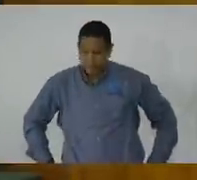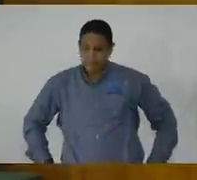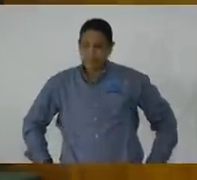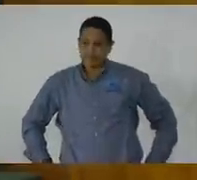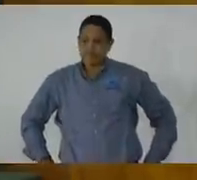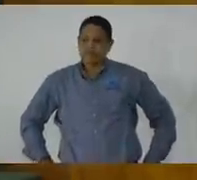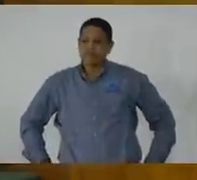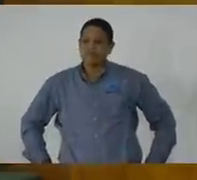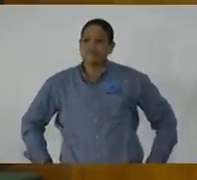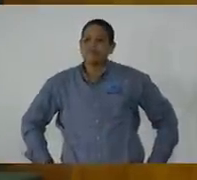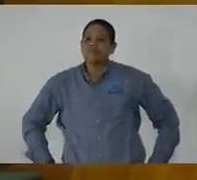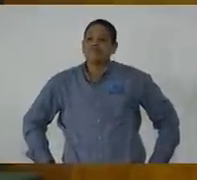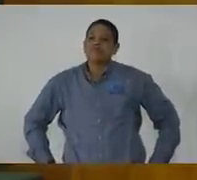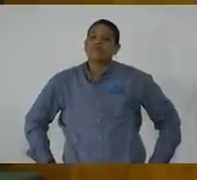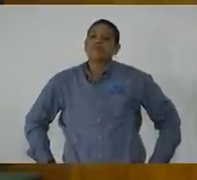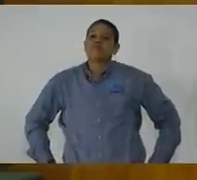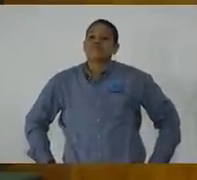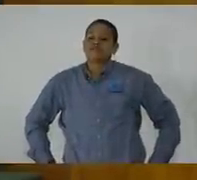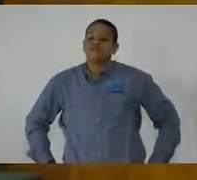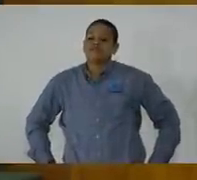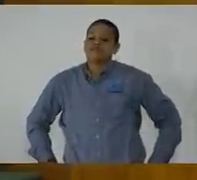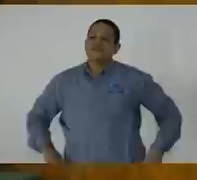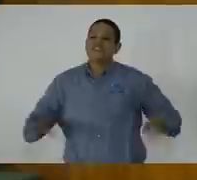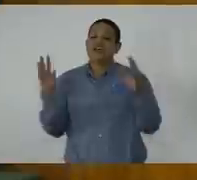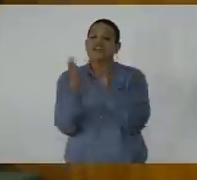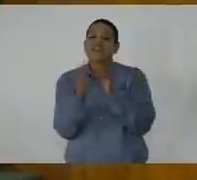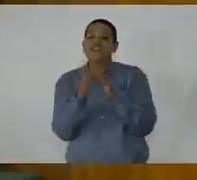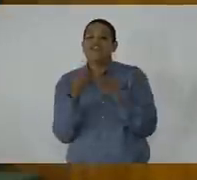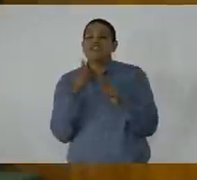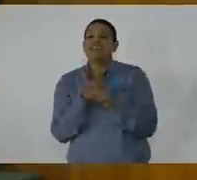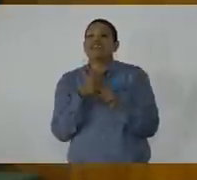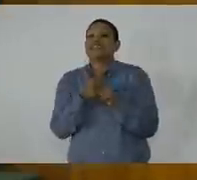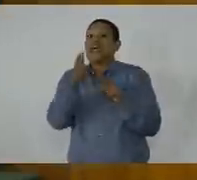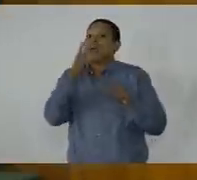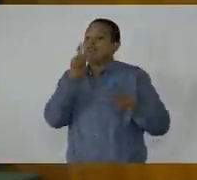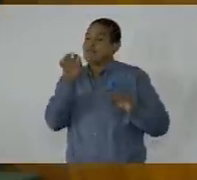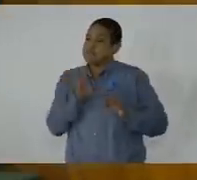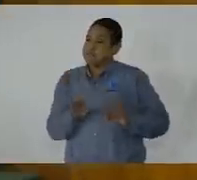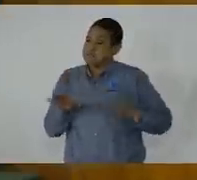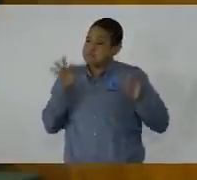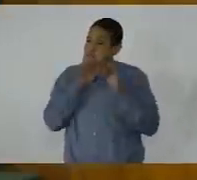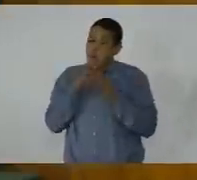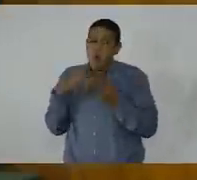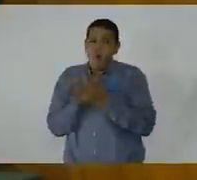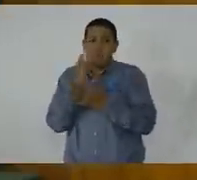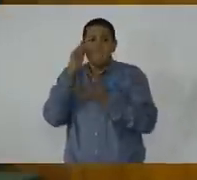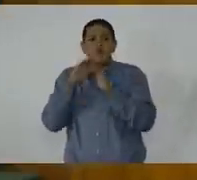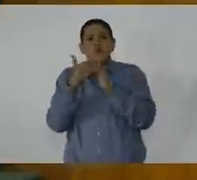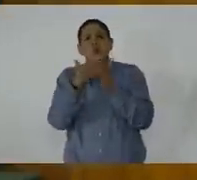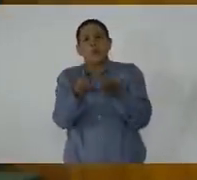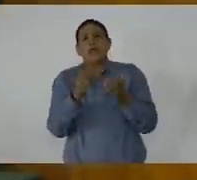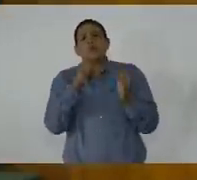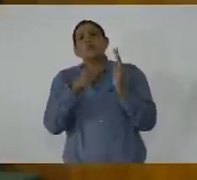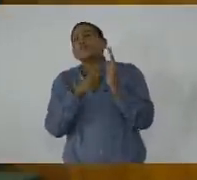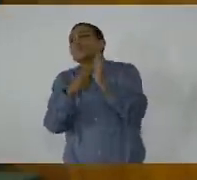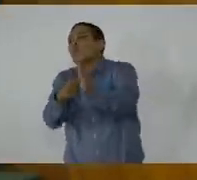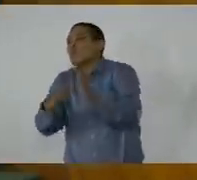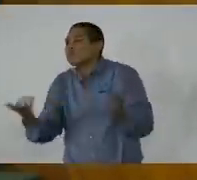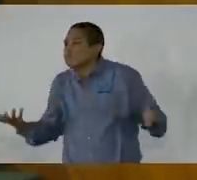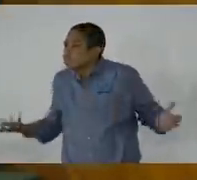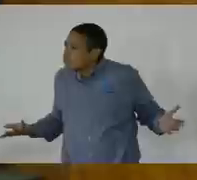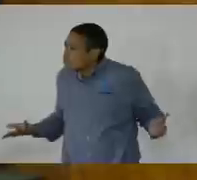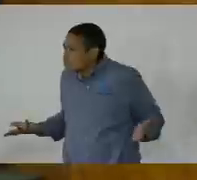The conference, Madam Speaker, is a pivotal opportunity for Jamaica to showcase the